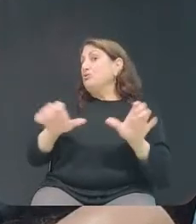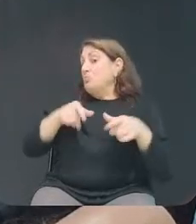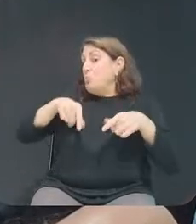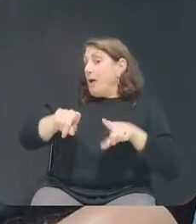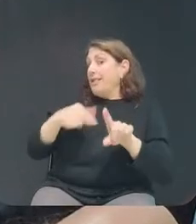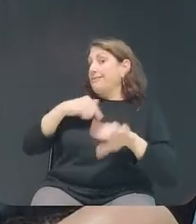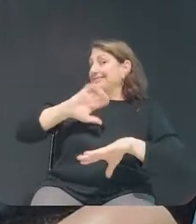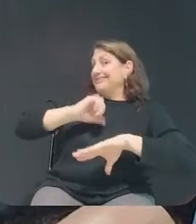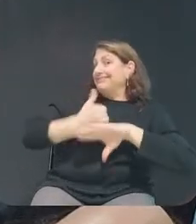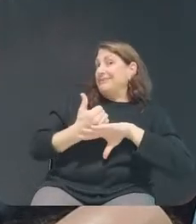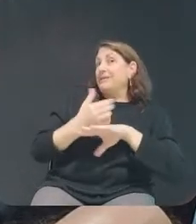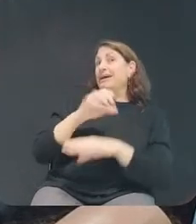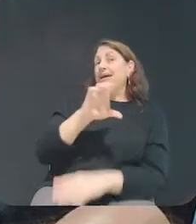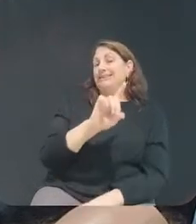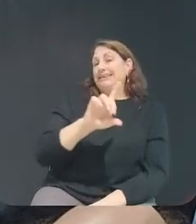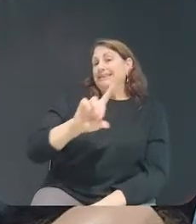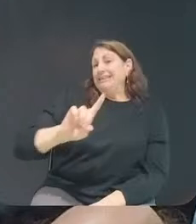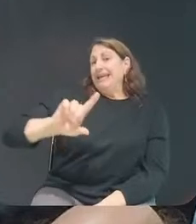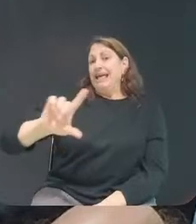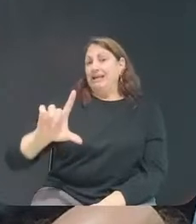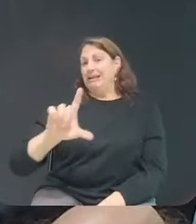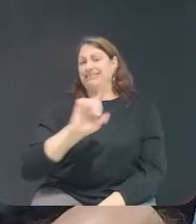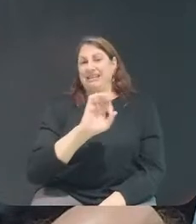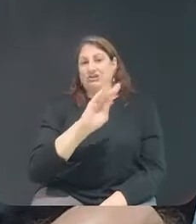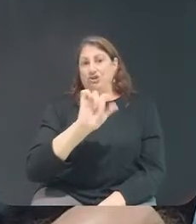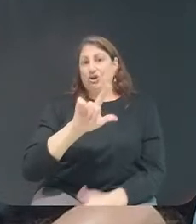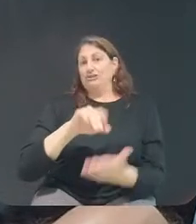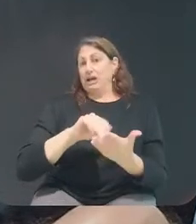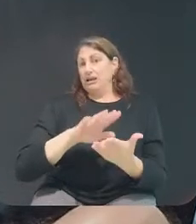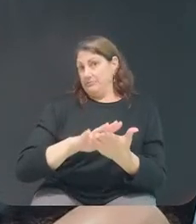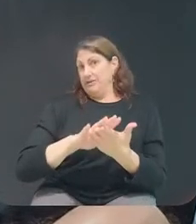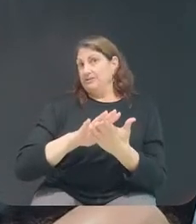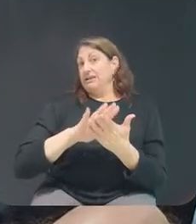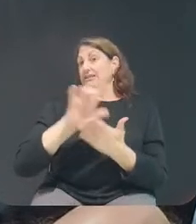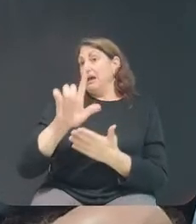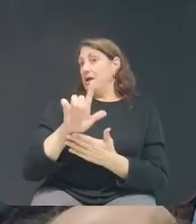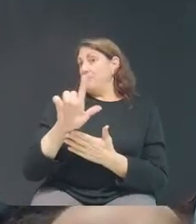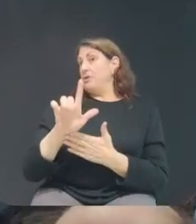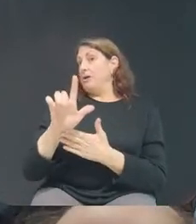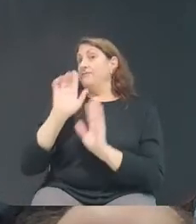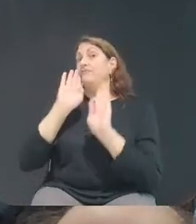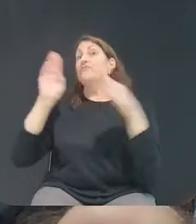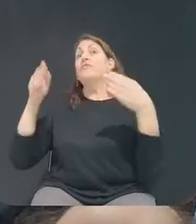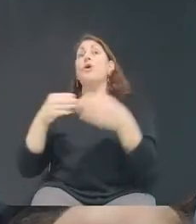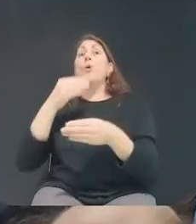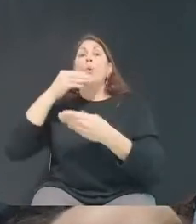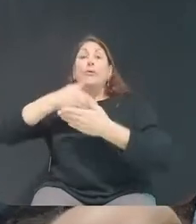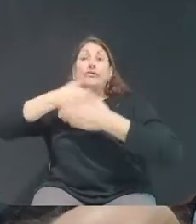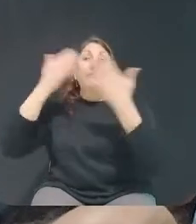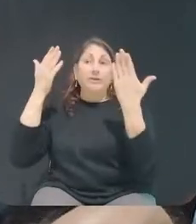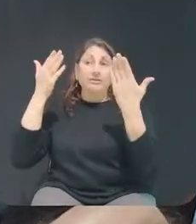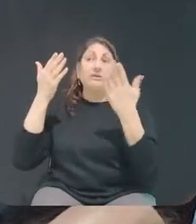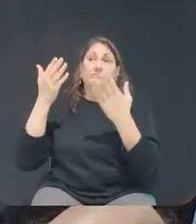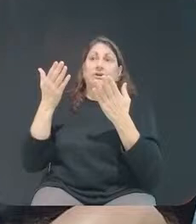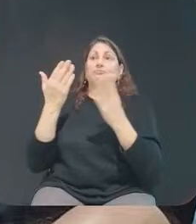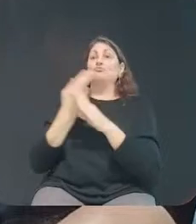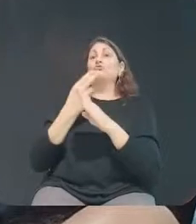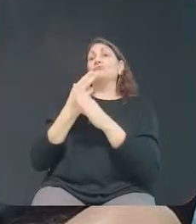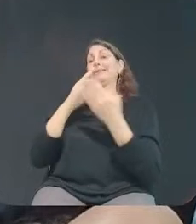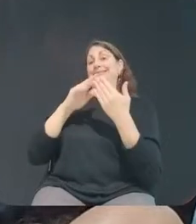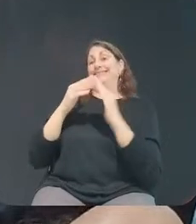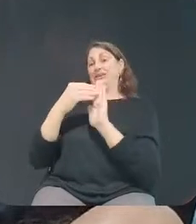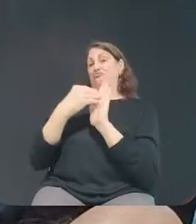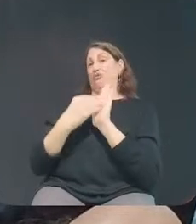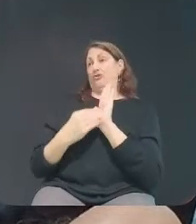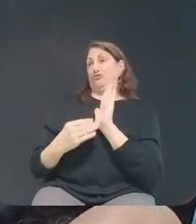digital document library, or DDL, as Anne said, on the topic of homelessness in city records. And that's the picture that you see